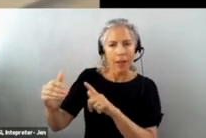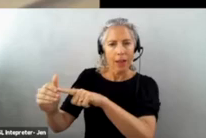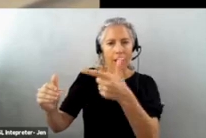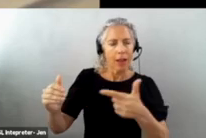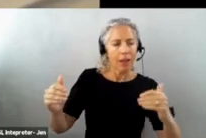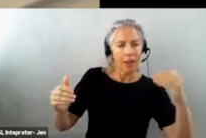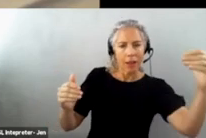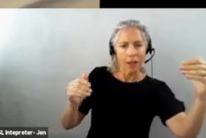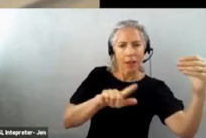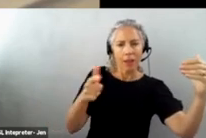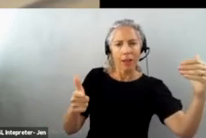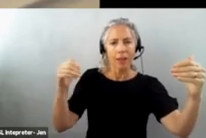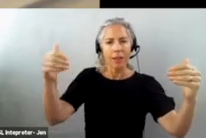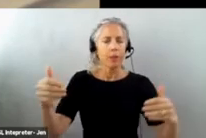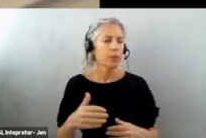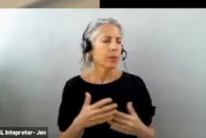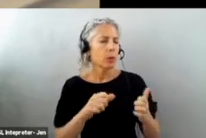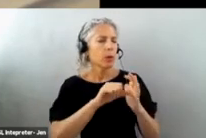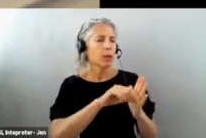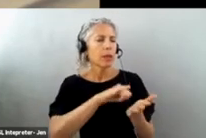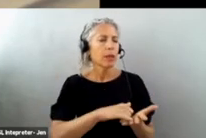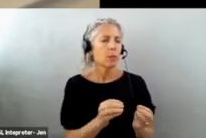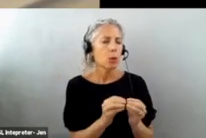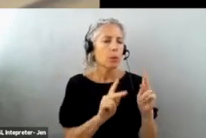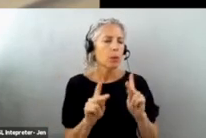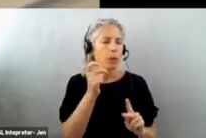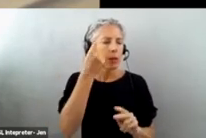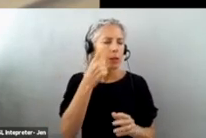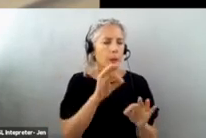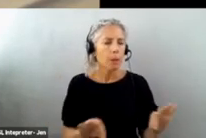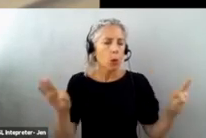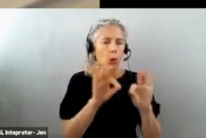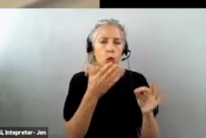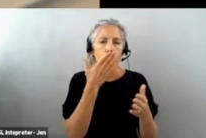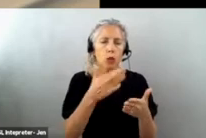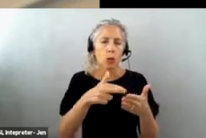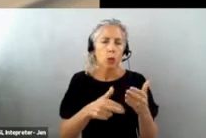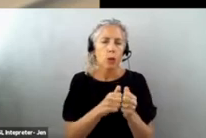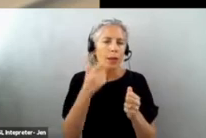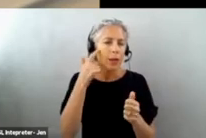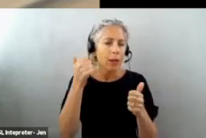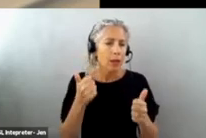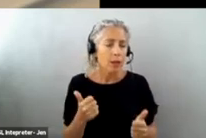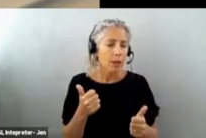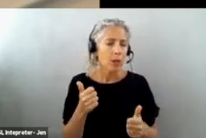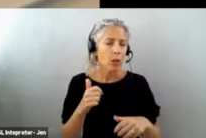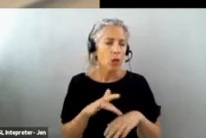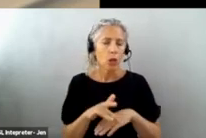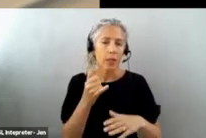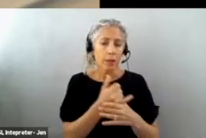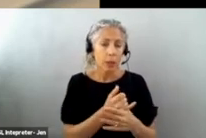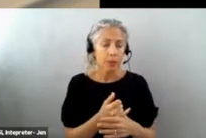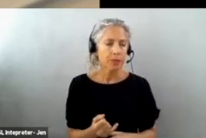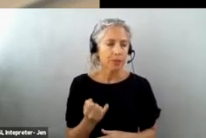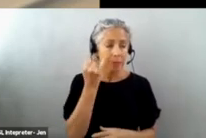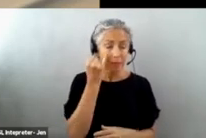want to reiterate that, because the more people understand the importance for a good outcome with hearing loss of early intervention, if